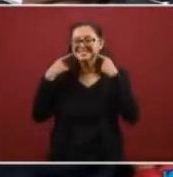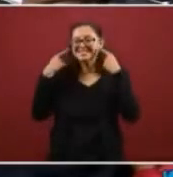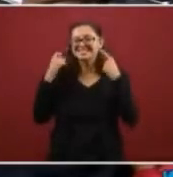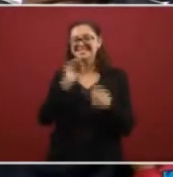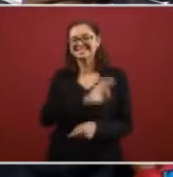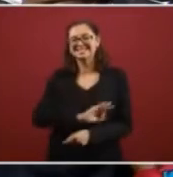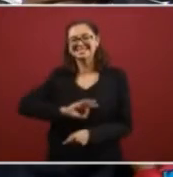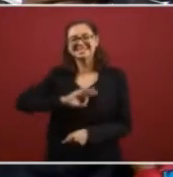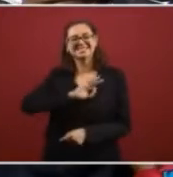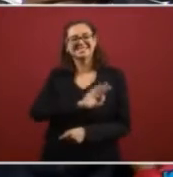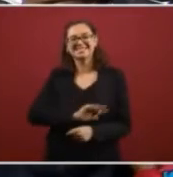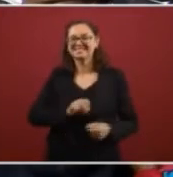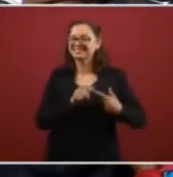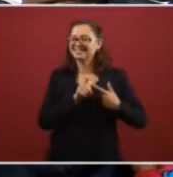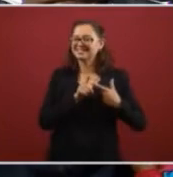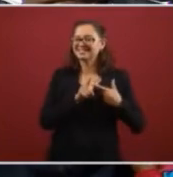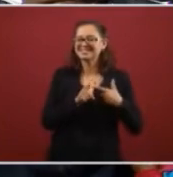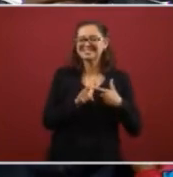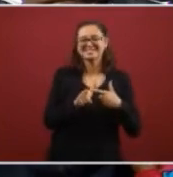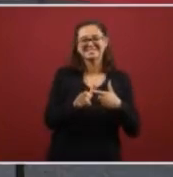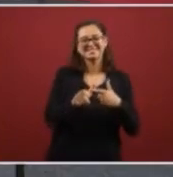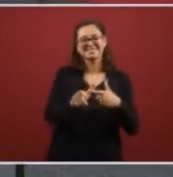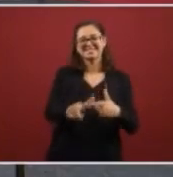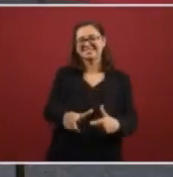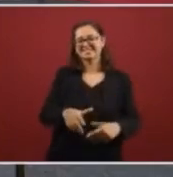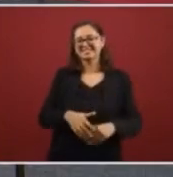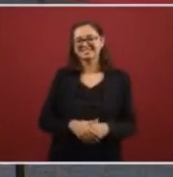without taking the smile from his face,